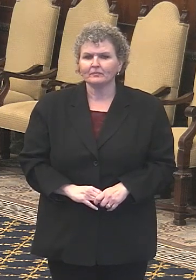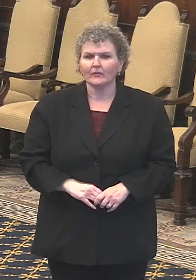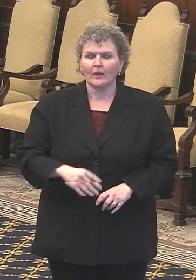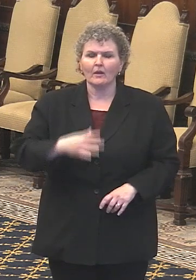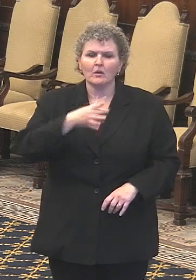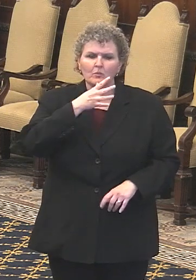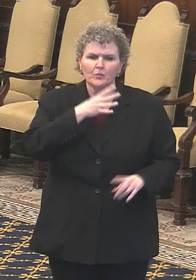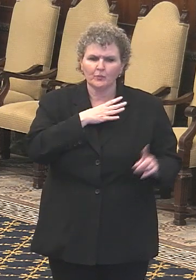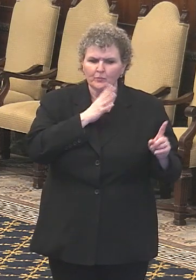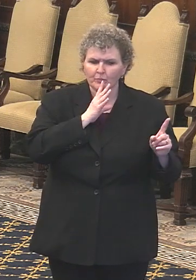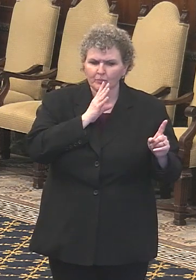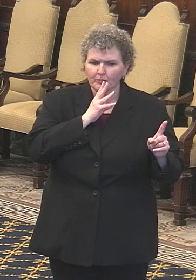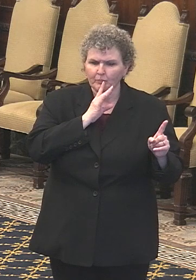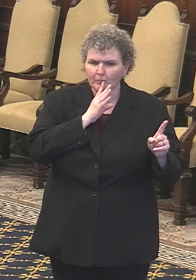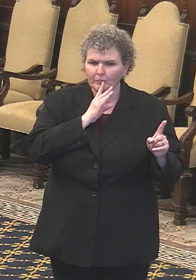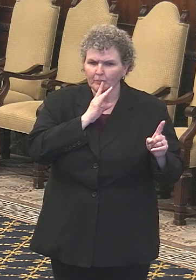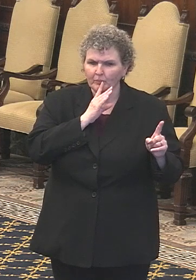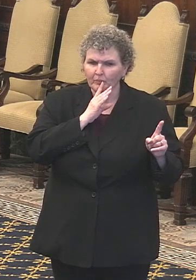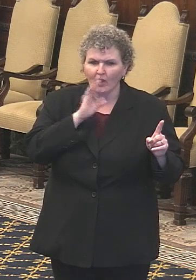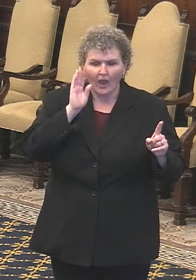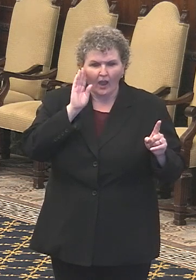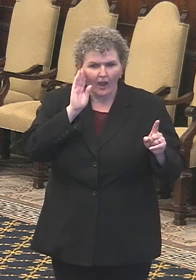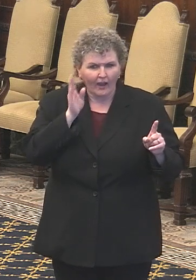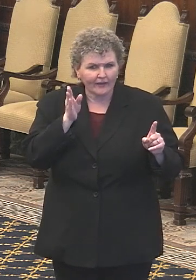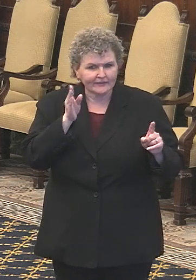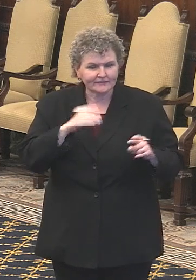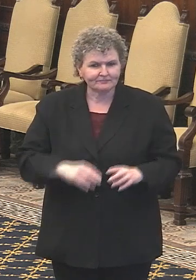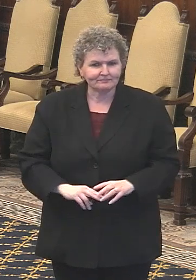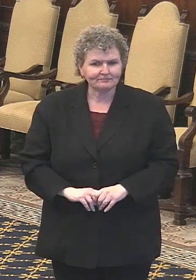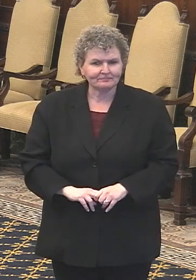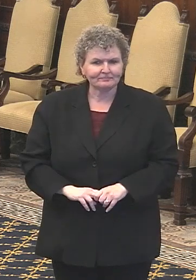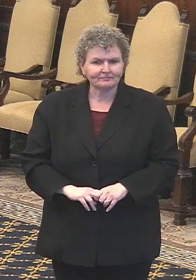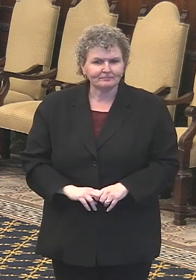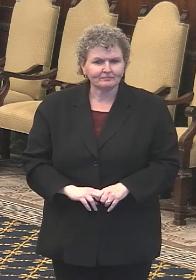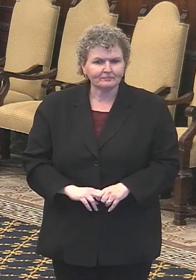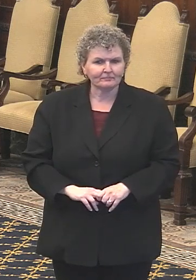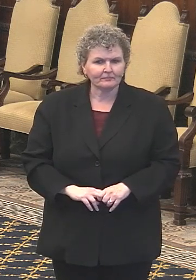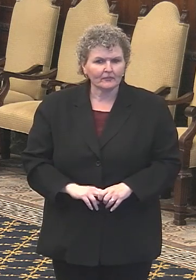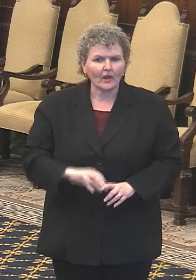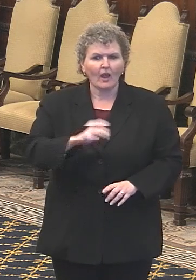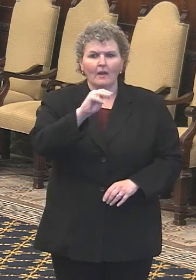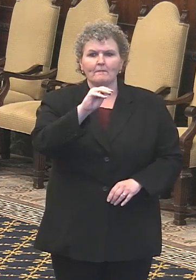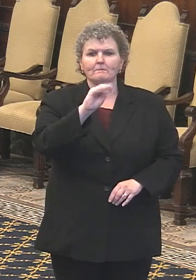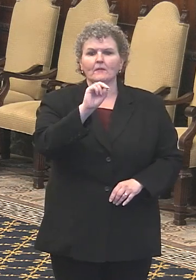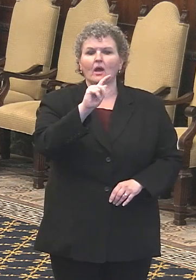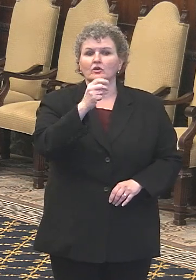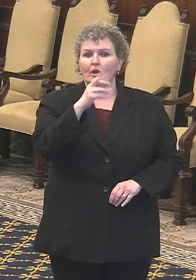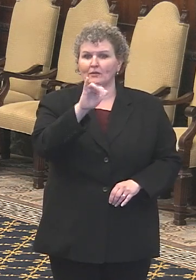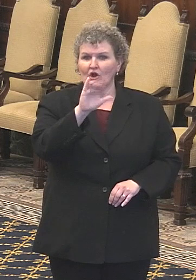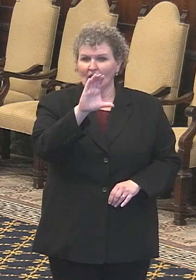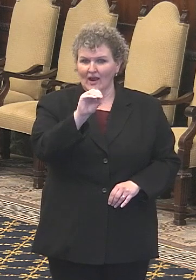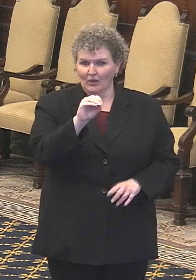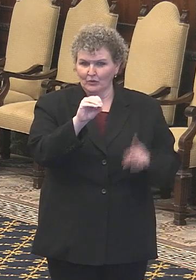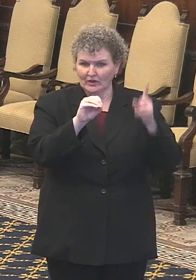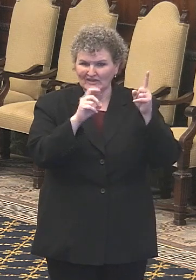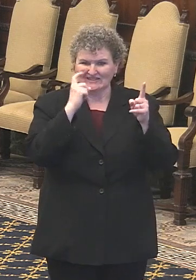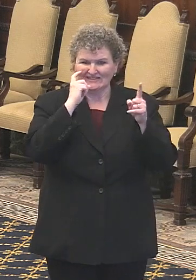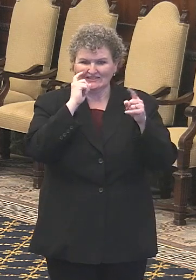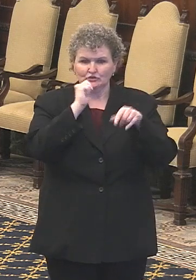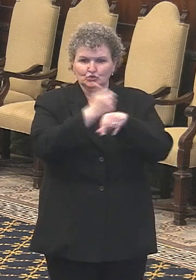Hi. So my question is, there's a new site in Montgomery County where they're letting people do self-swabbing for